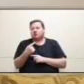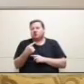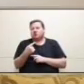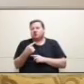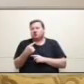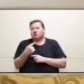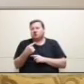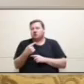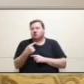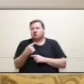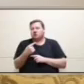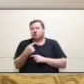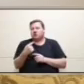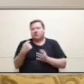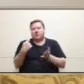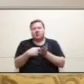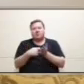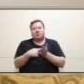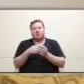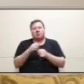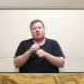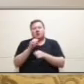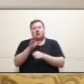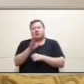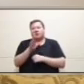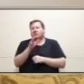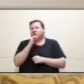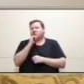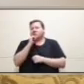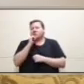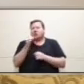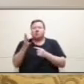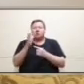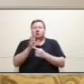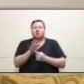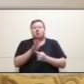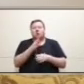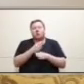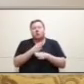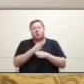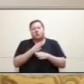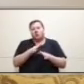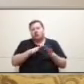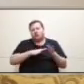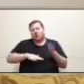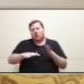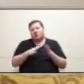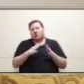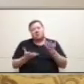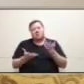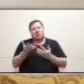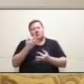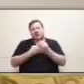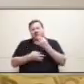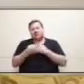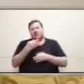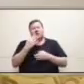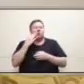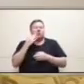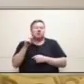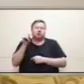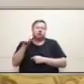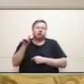being bought and the outcome not reflecting the work on the ground. Can you perhaps elaborate to us what you meant when you accused the AG